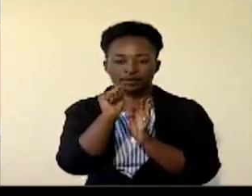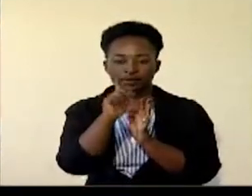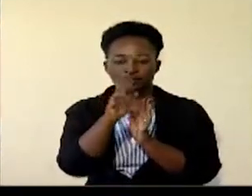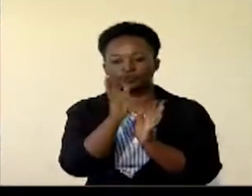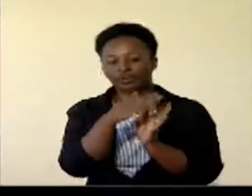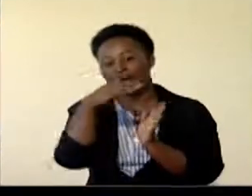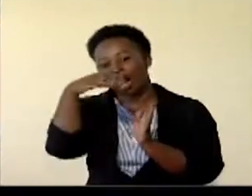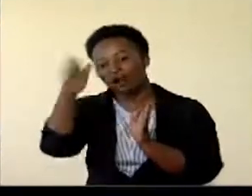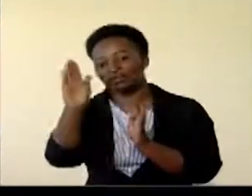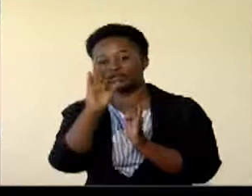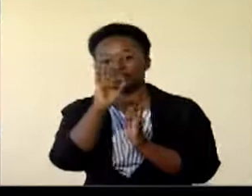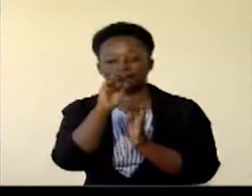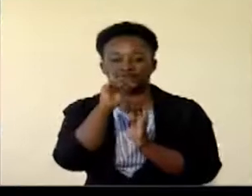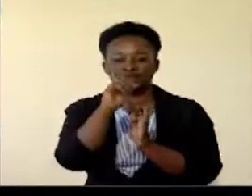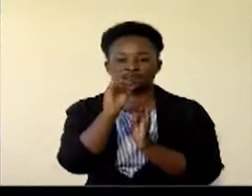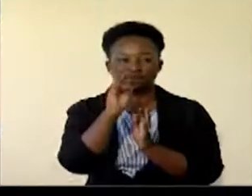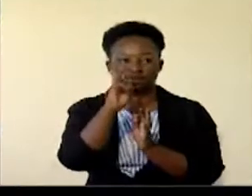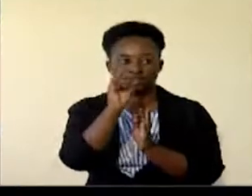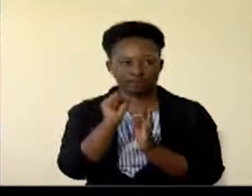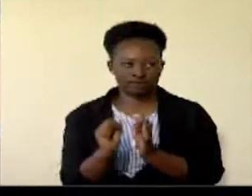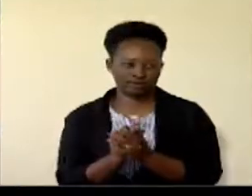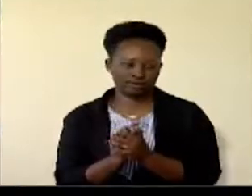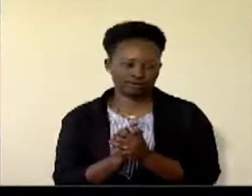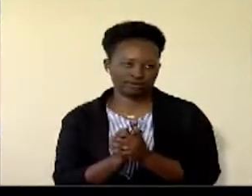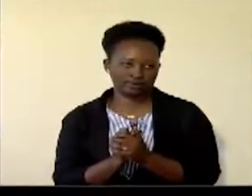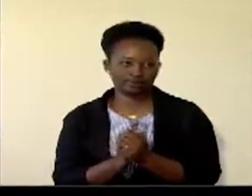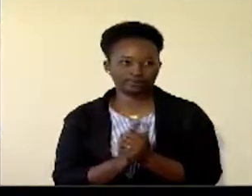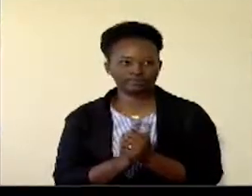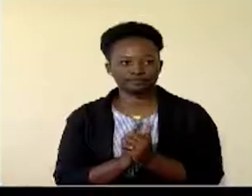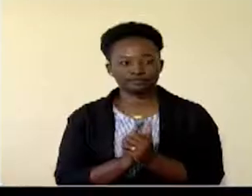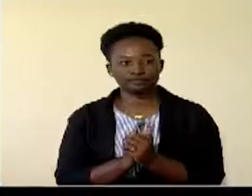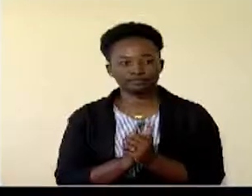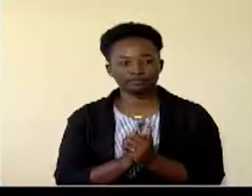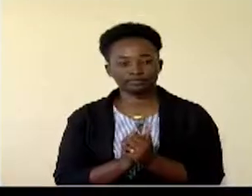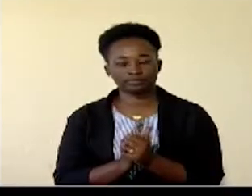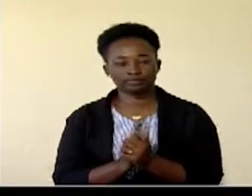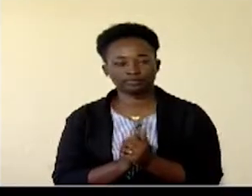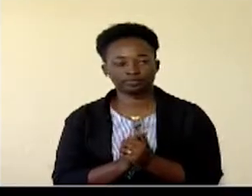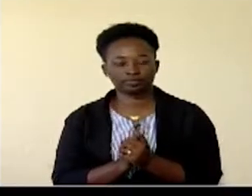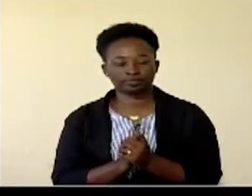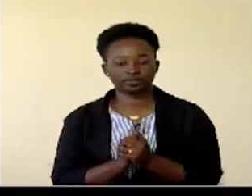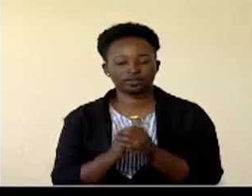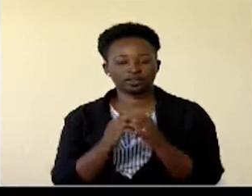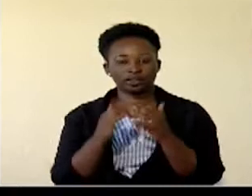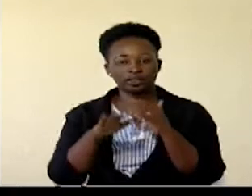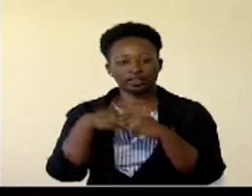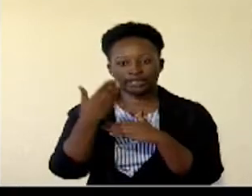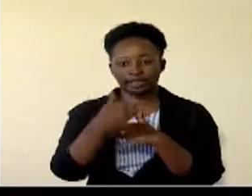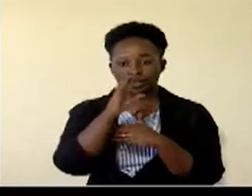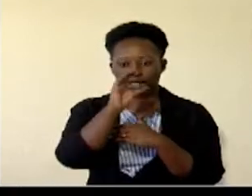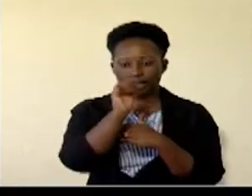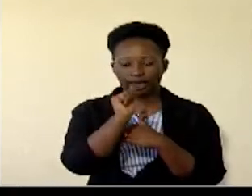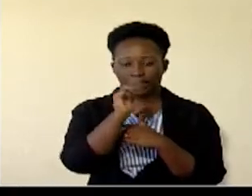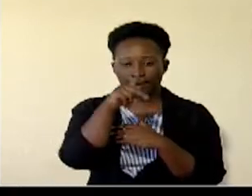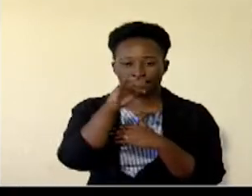Capital flows in form of loans, capital flows in the form of foreign investments. Now, like a capital inflow,